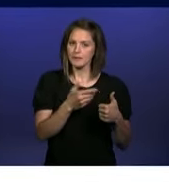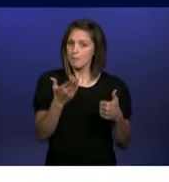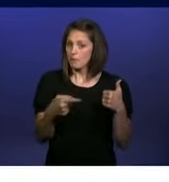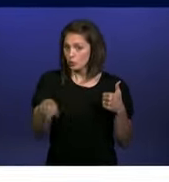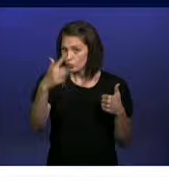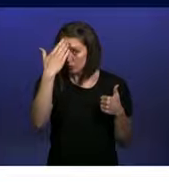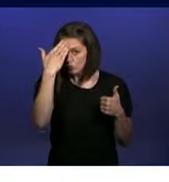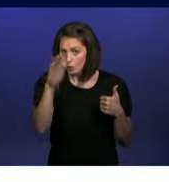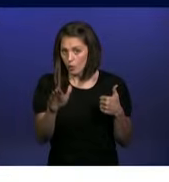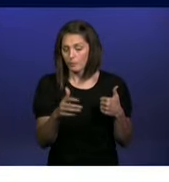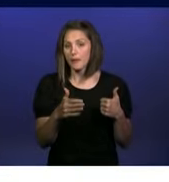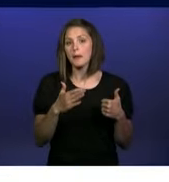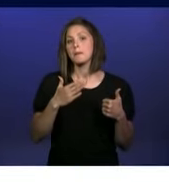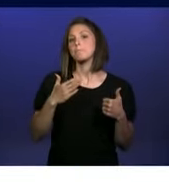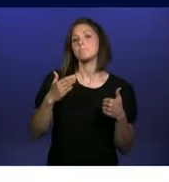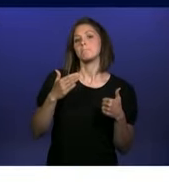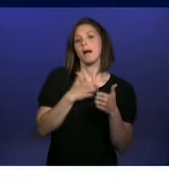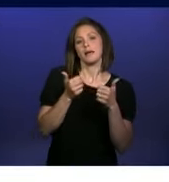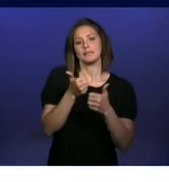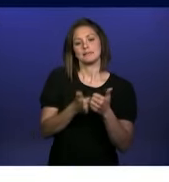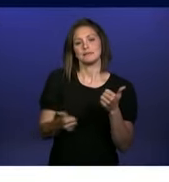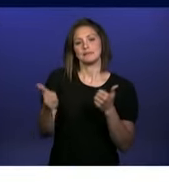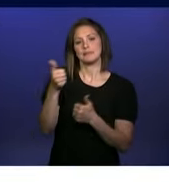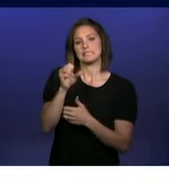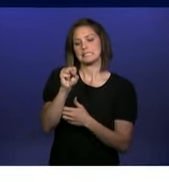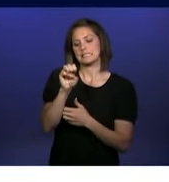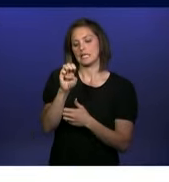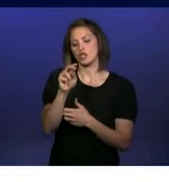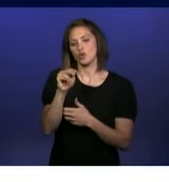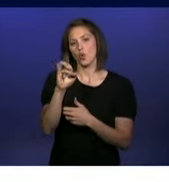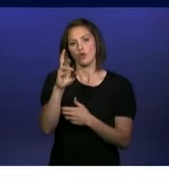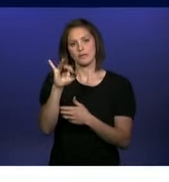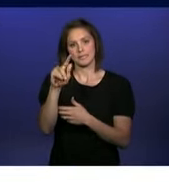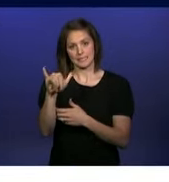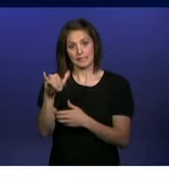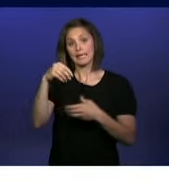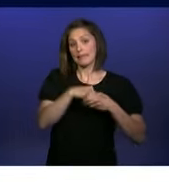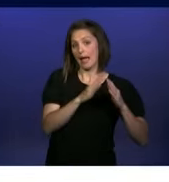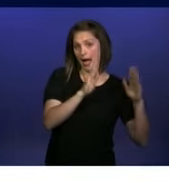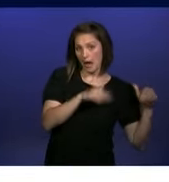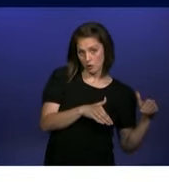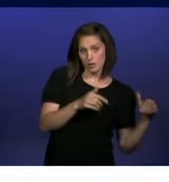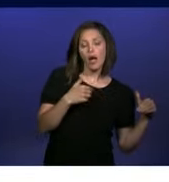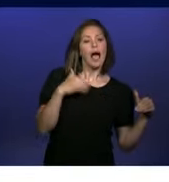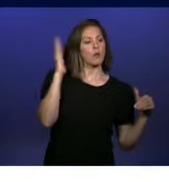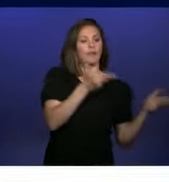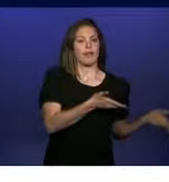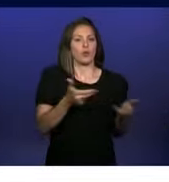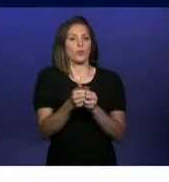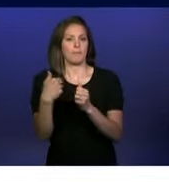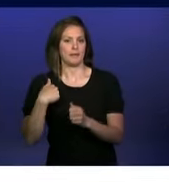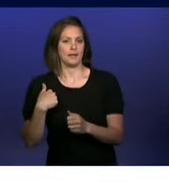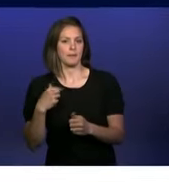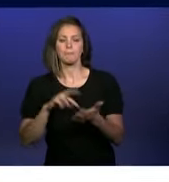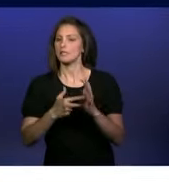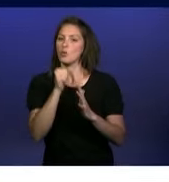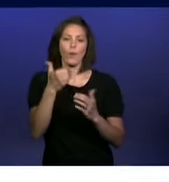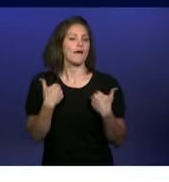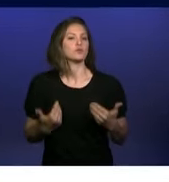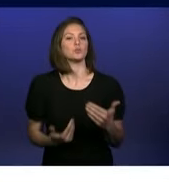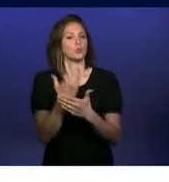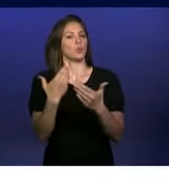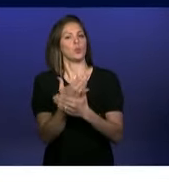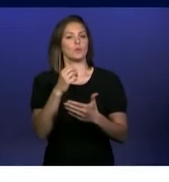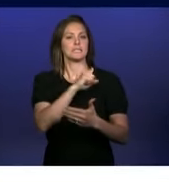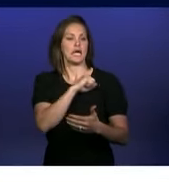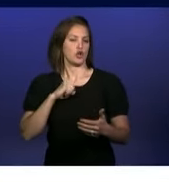actually bring my seniority from the House into the Senate, which means Utah's not starting over with a brand new freshman in the Senate. Two, I'm the only one